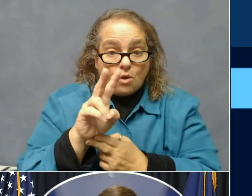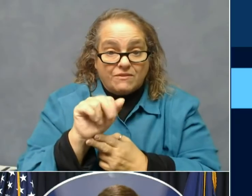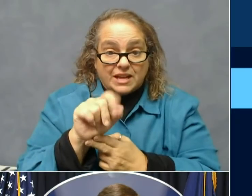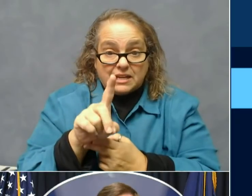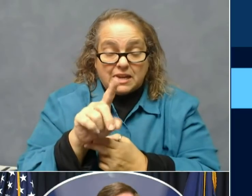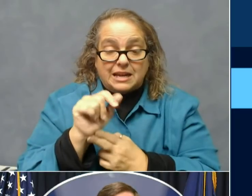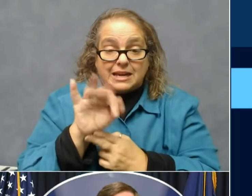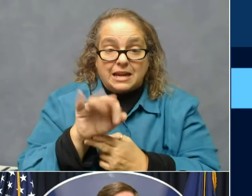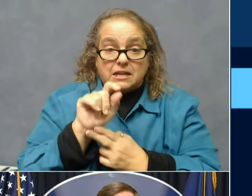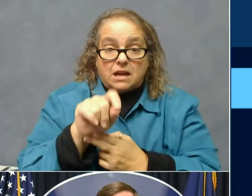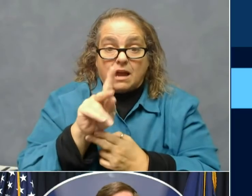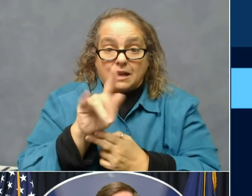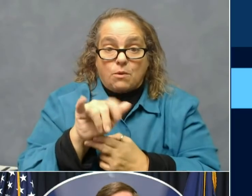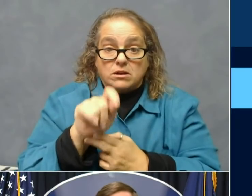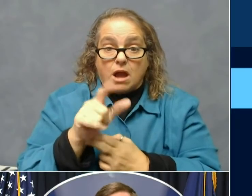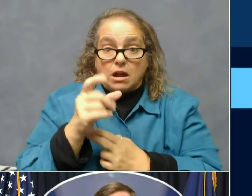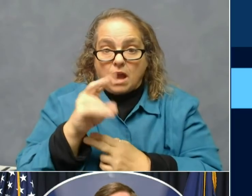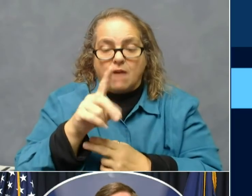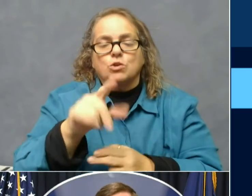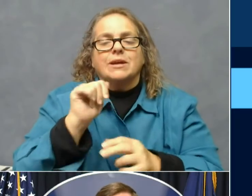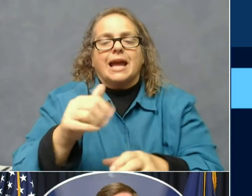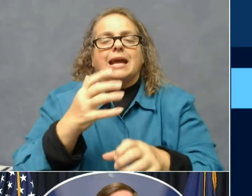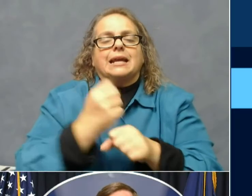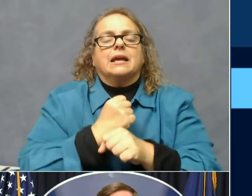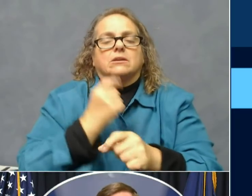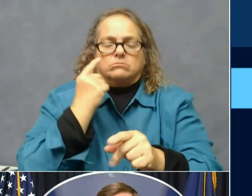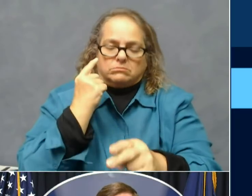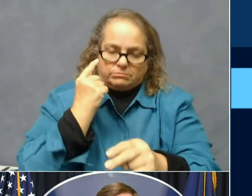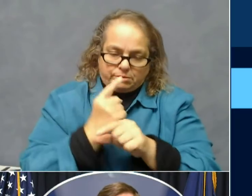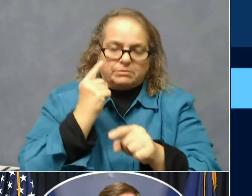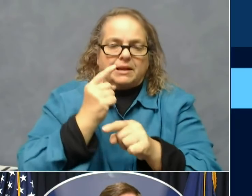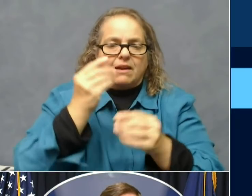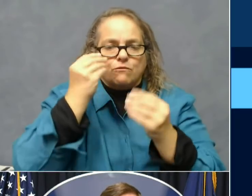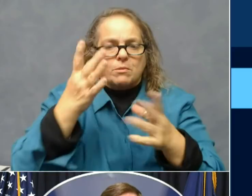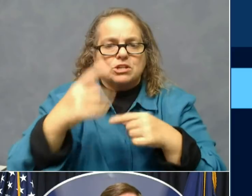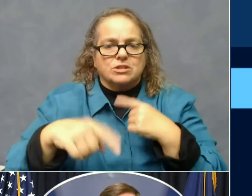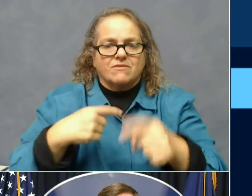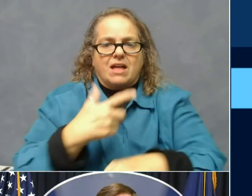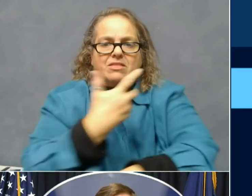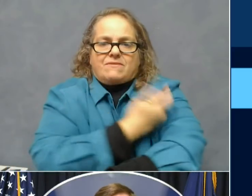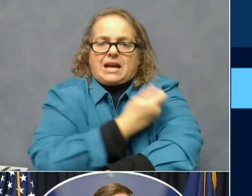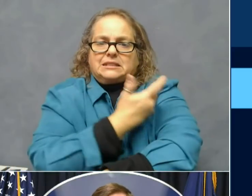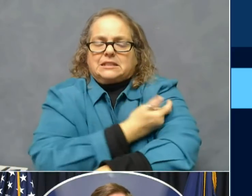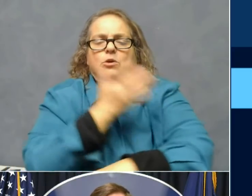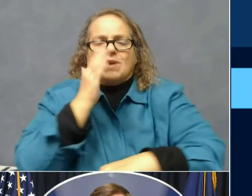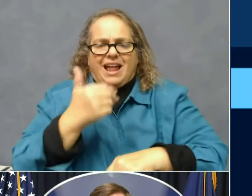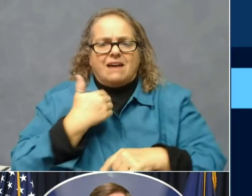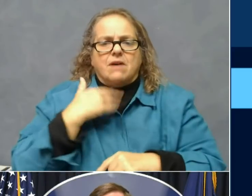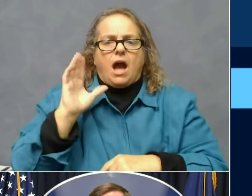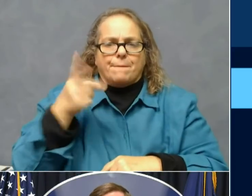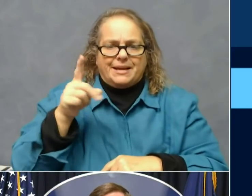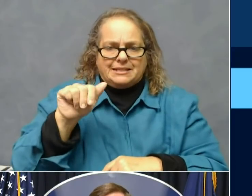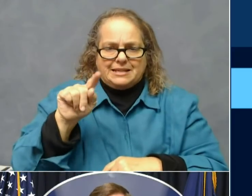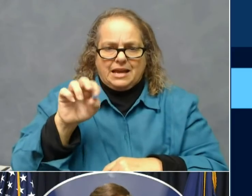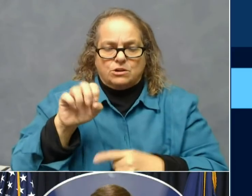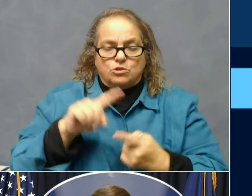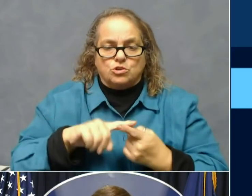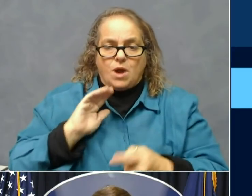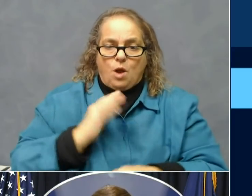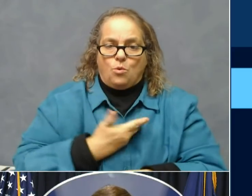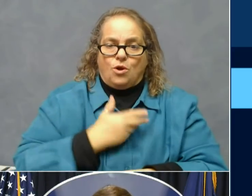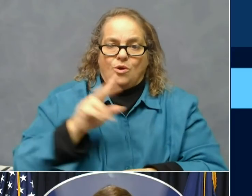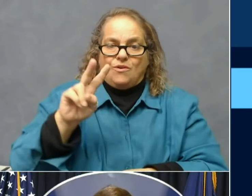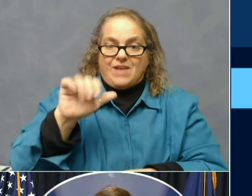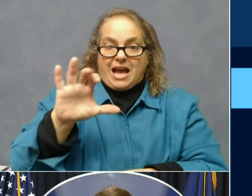kycovid19.ky.gov, they can get trusted information about the vaccine. There's going to be an update to our vaccine page and information there